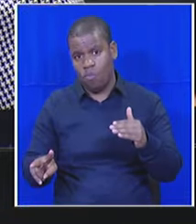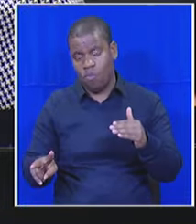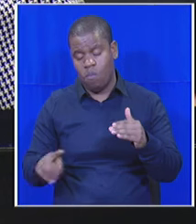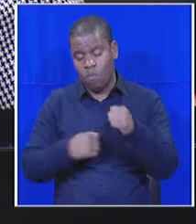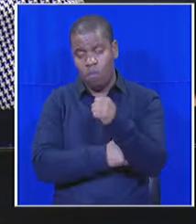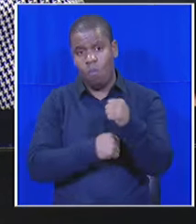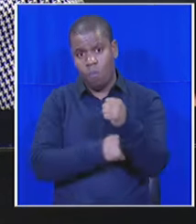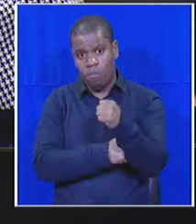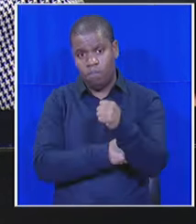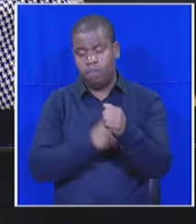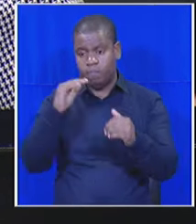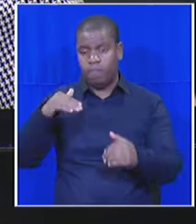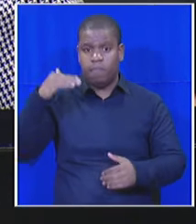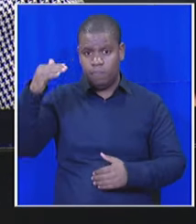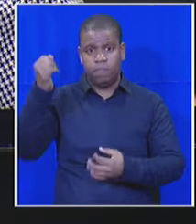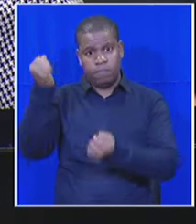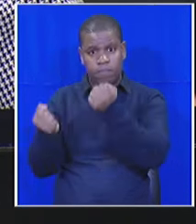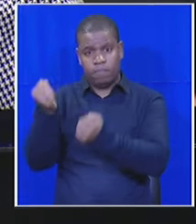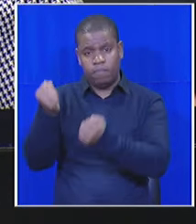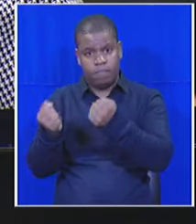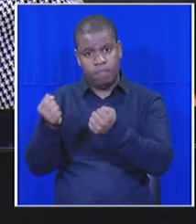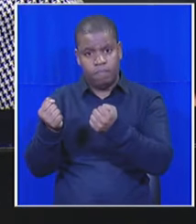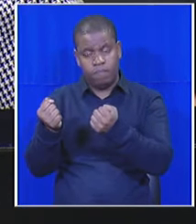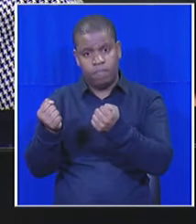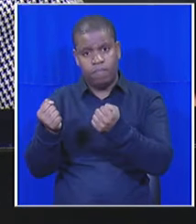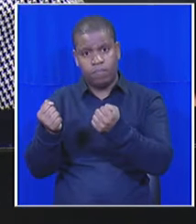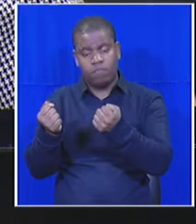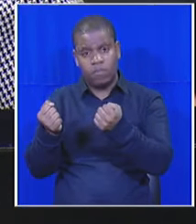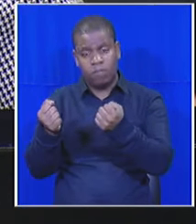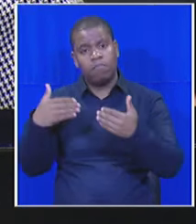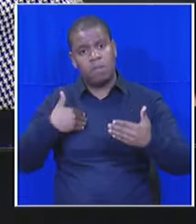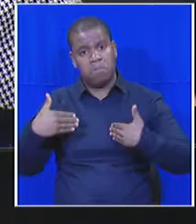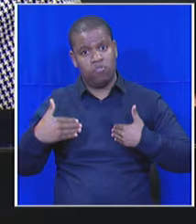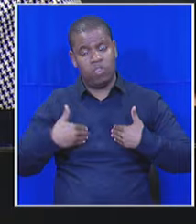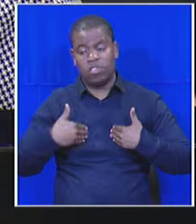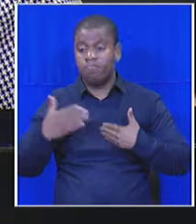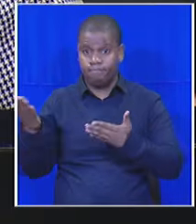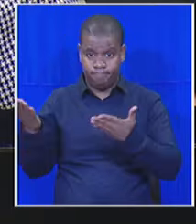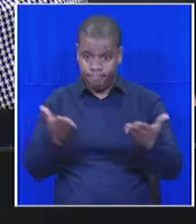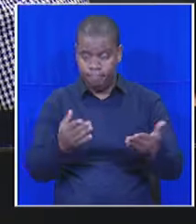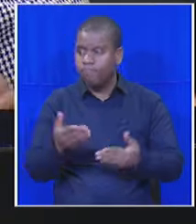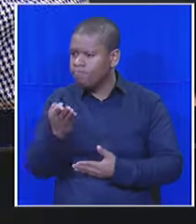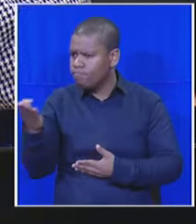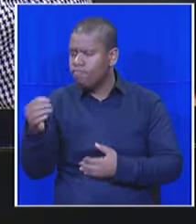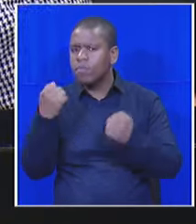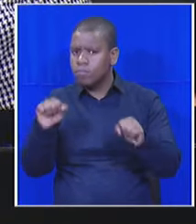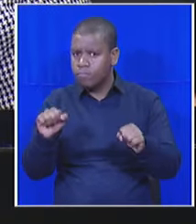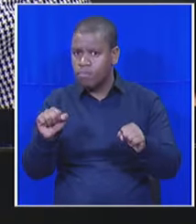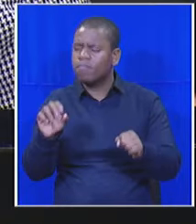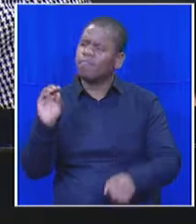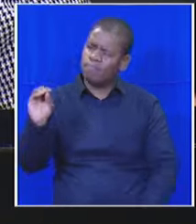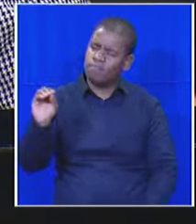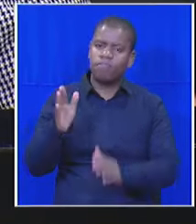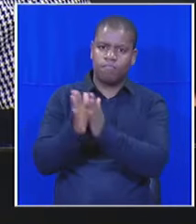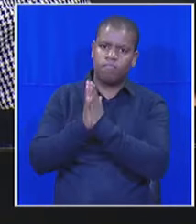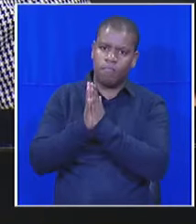Office of the Chief Justice and Judicial Administration. Are there any objections? There is a